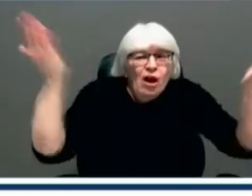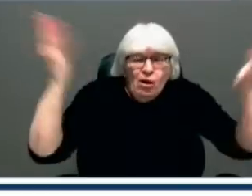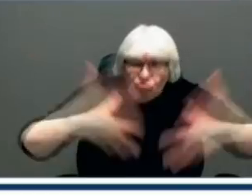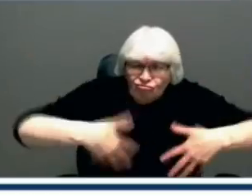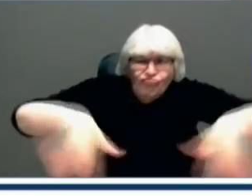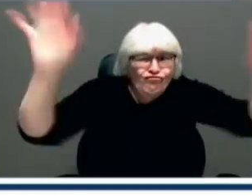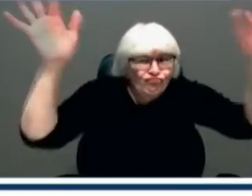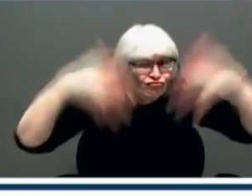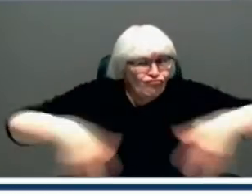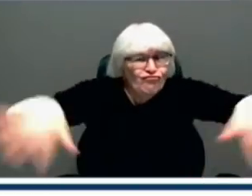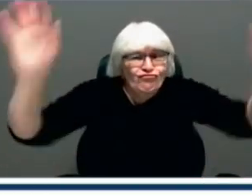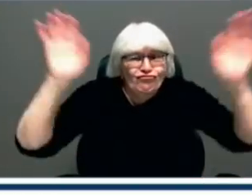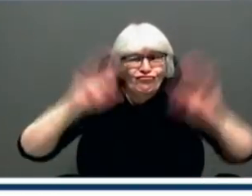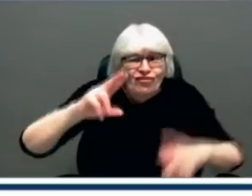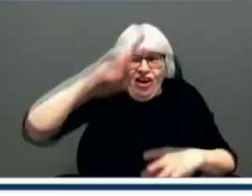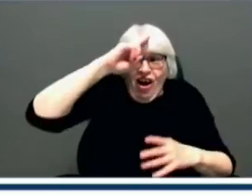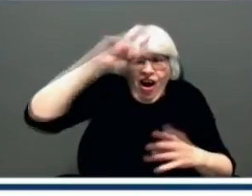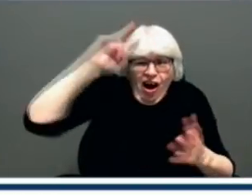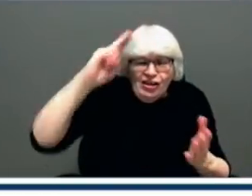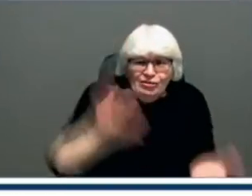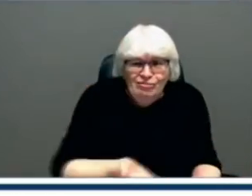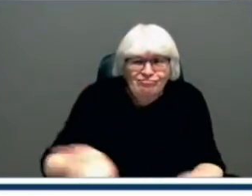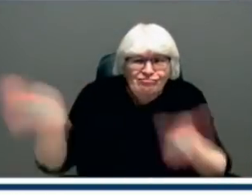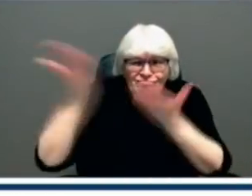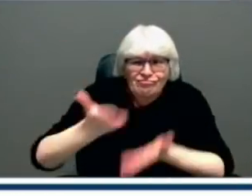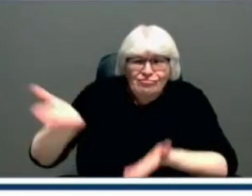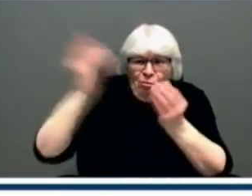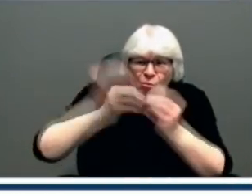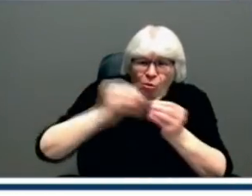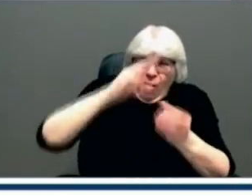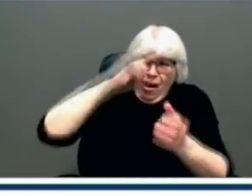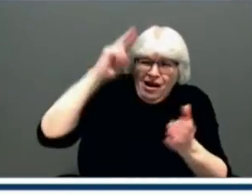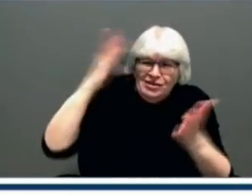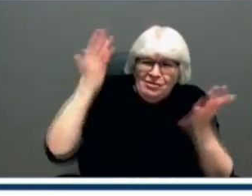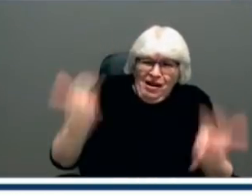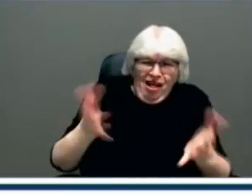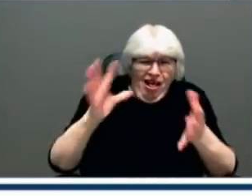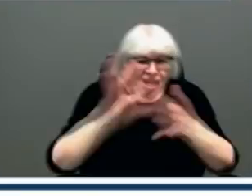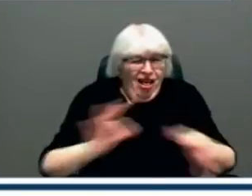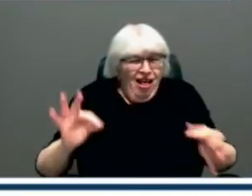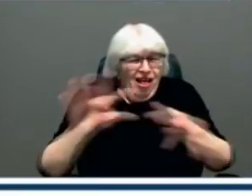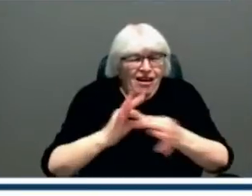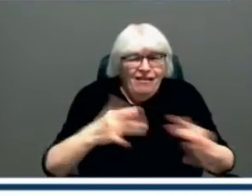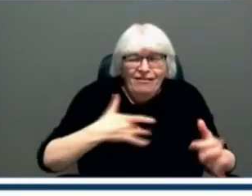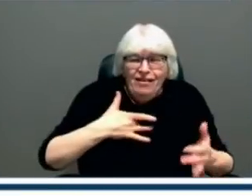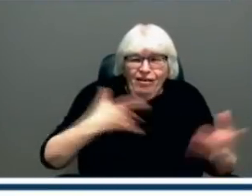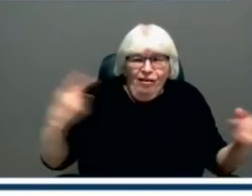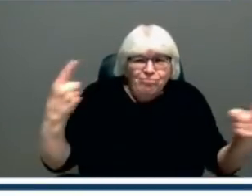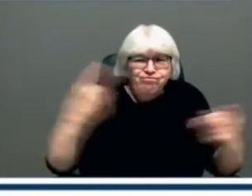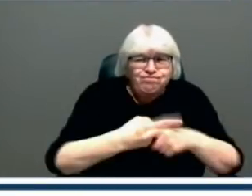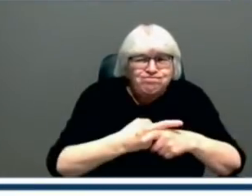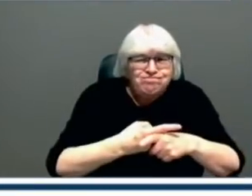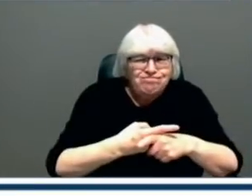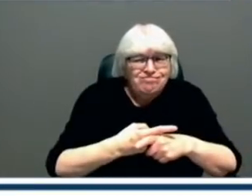Do you agree with public criticism that messaging right now contradicts the reality of epidemiology? So I think the reality is